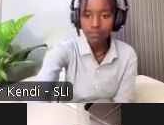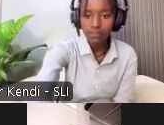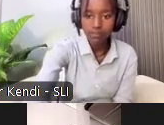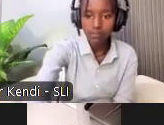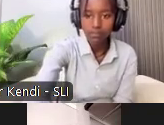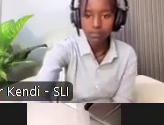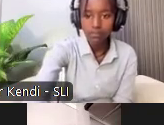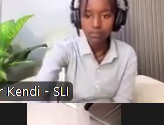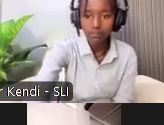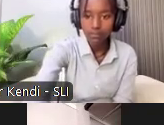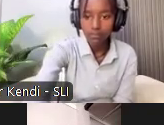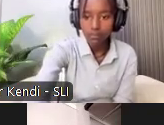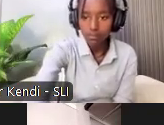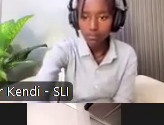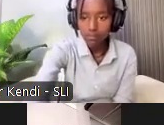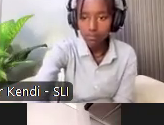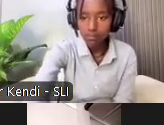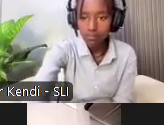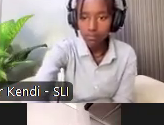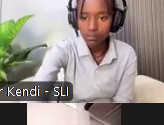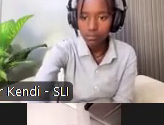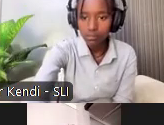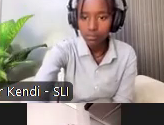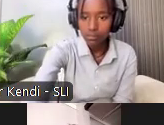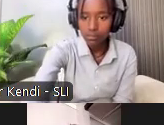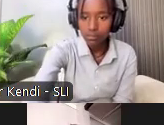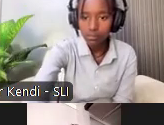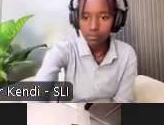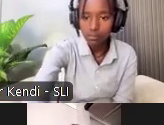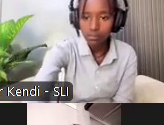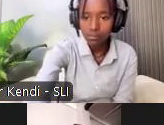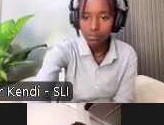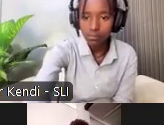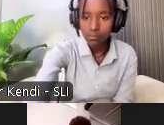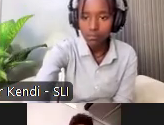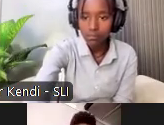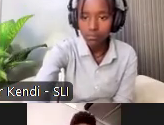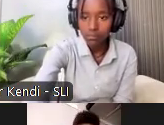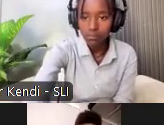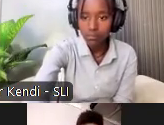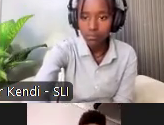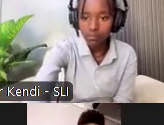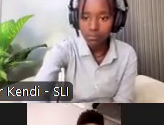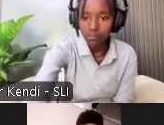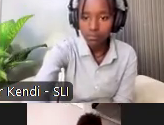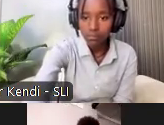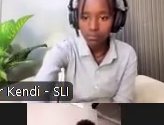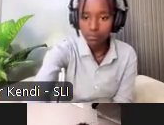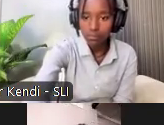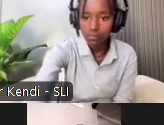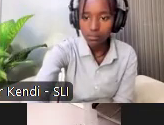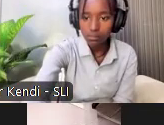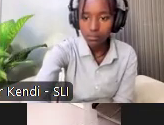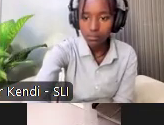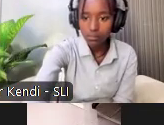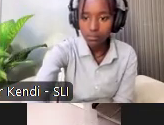us must take charge of this change. It begins with challenging the outdated perceptions that hold